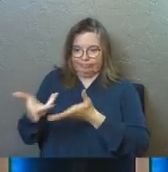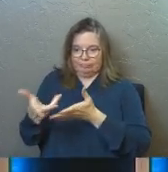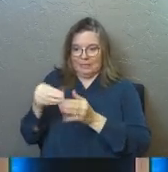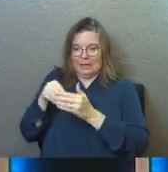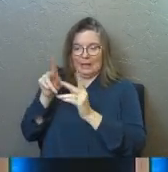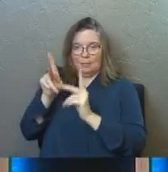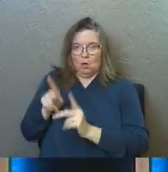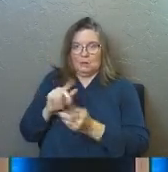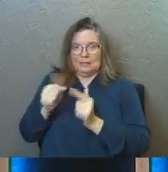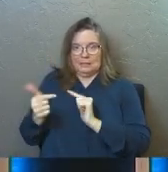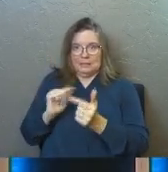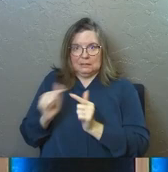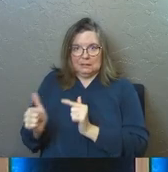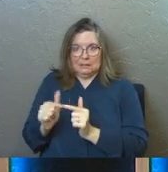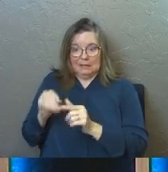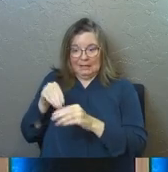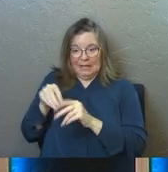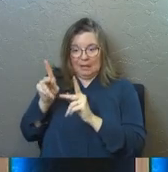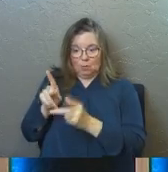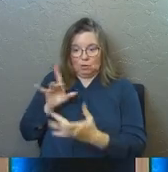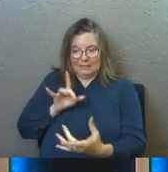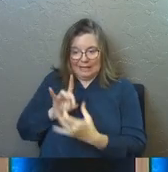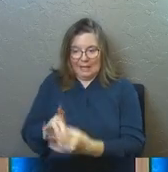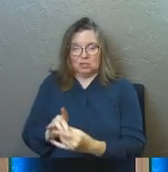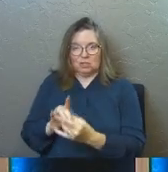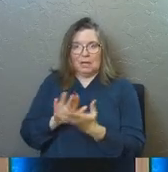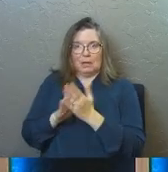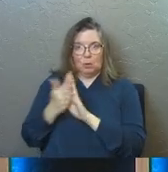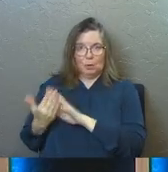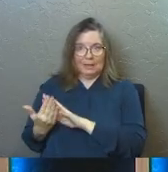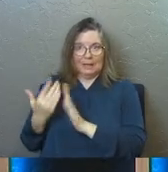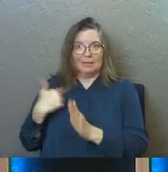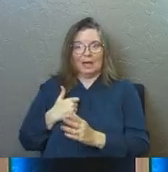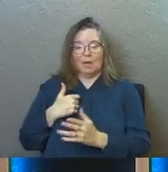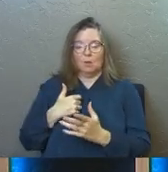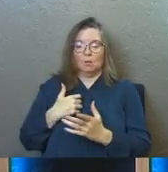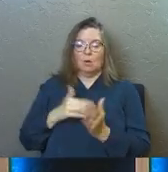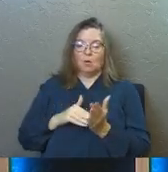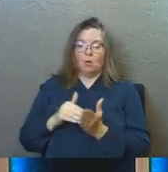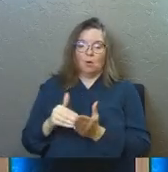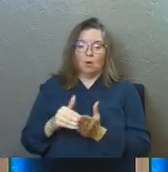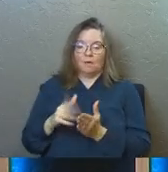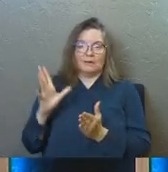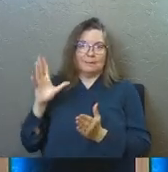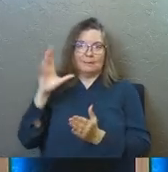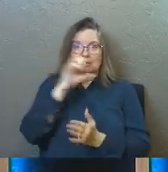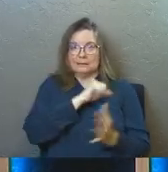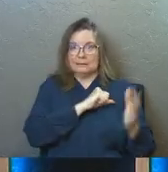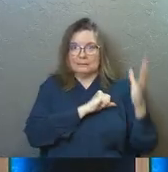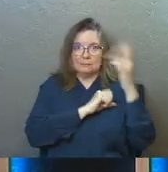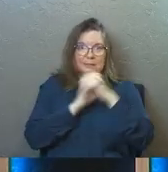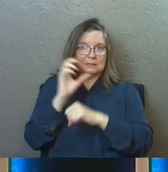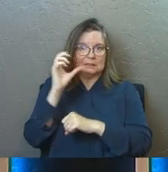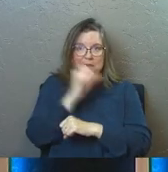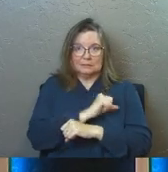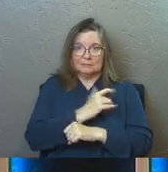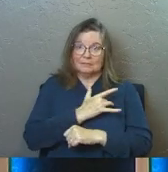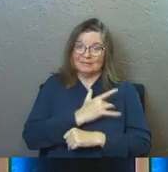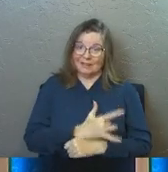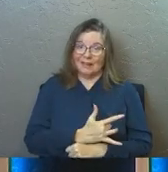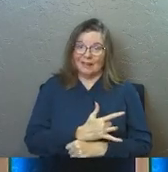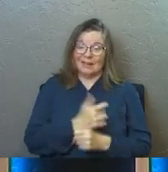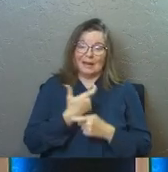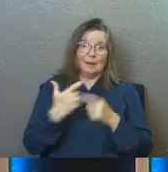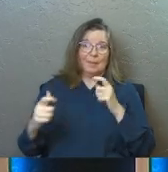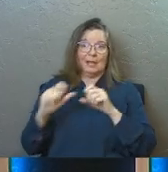in-person interaction, the in-person connection and community that we so often miss out on? What if we're missing out on major